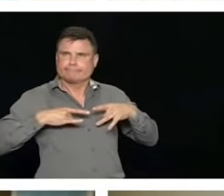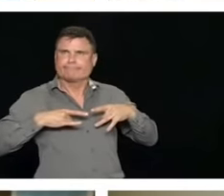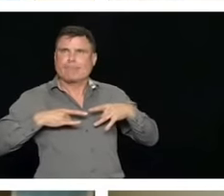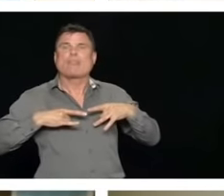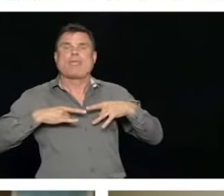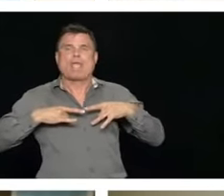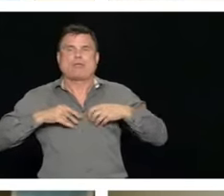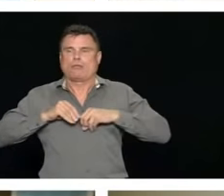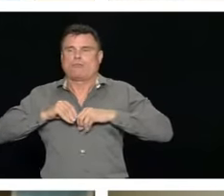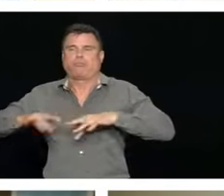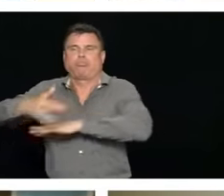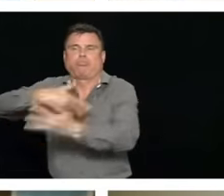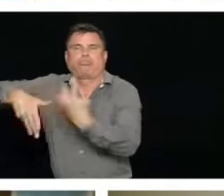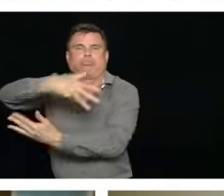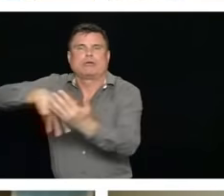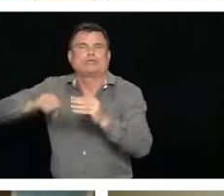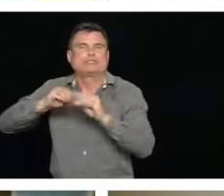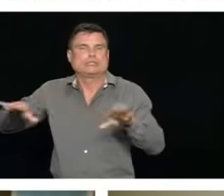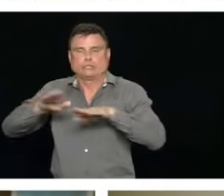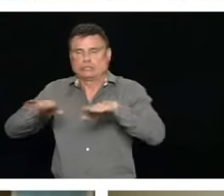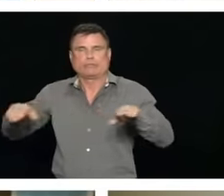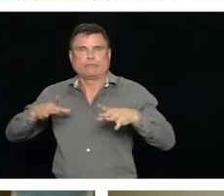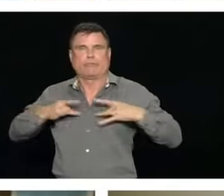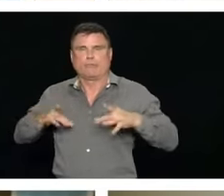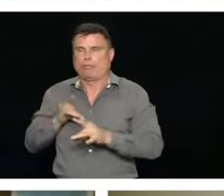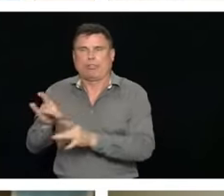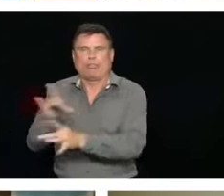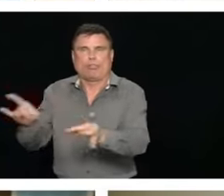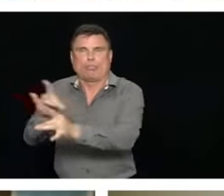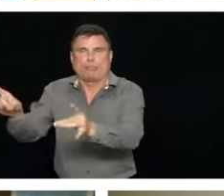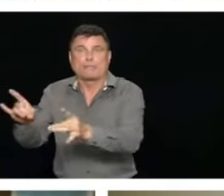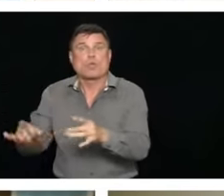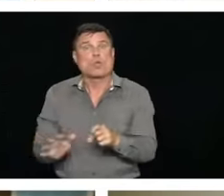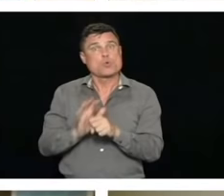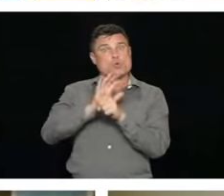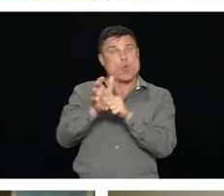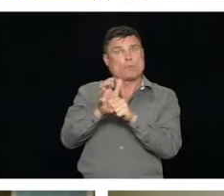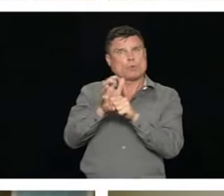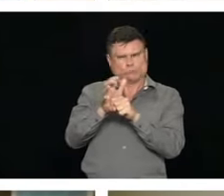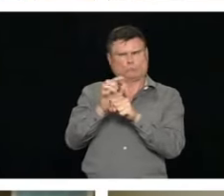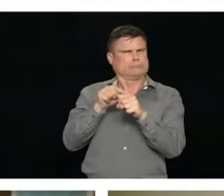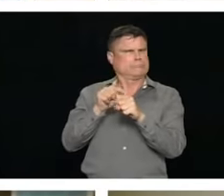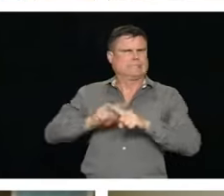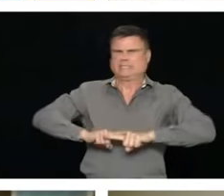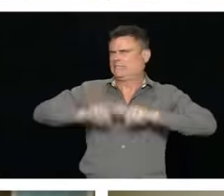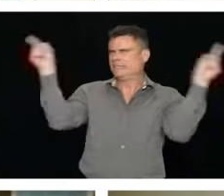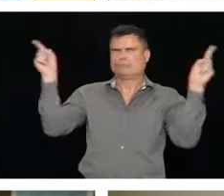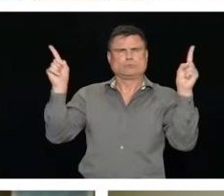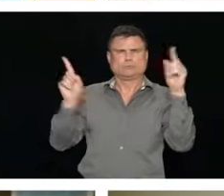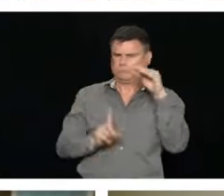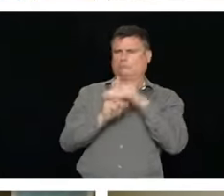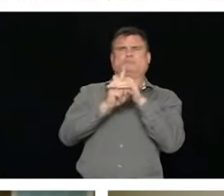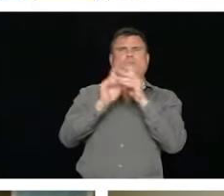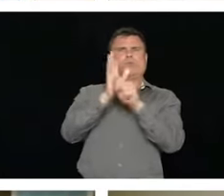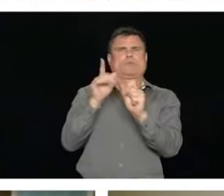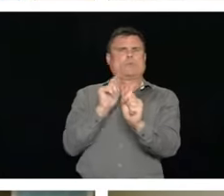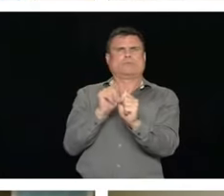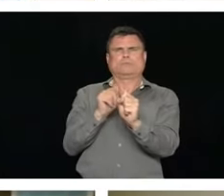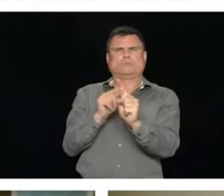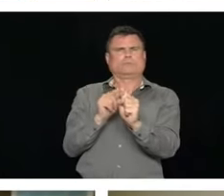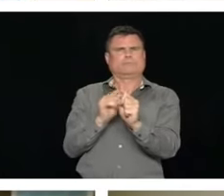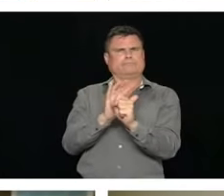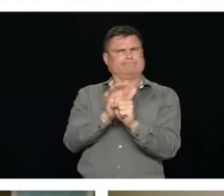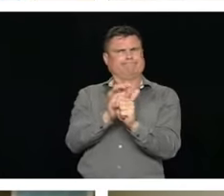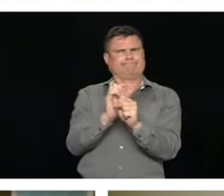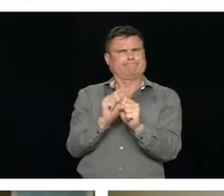It's not the only virus that acts differently in children. It's not the only bug or bacteria that acts differently in children. So the fact that it's